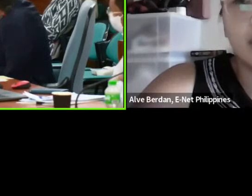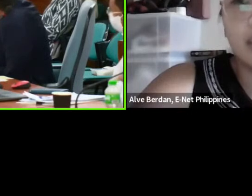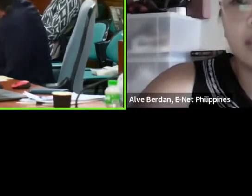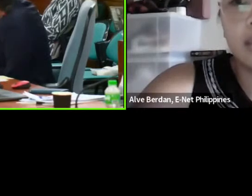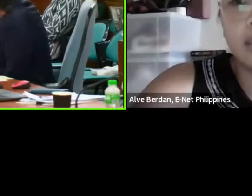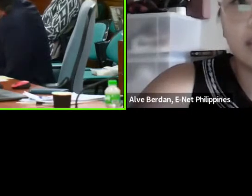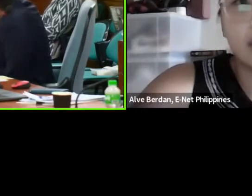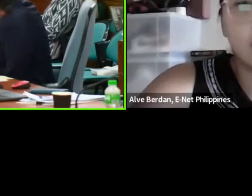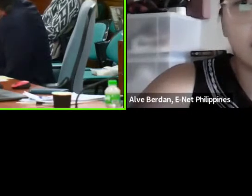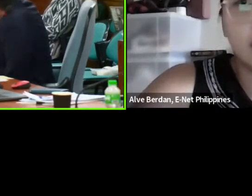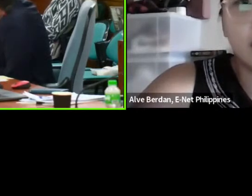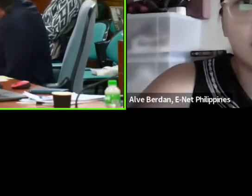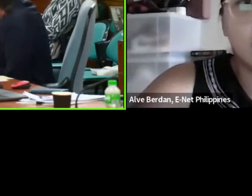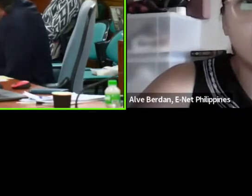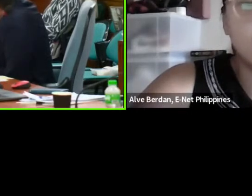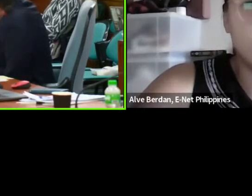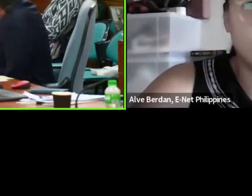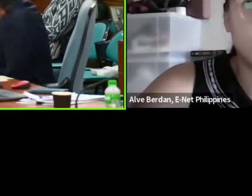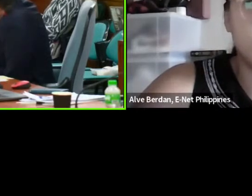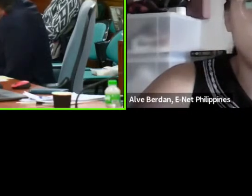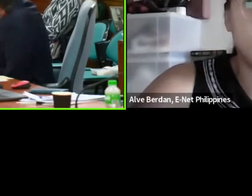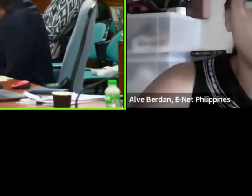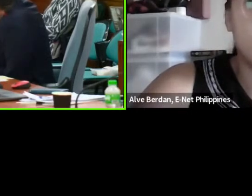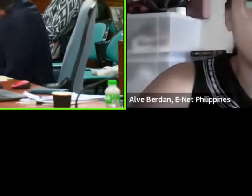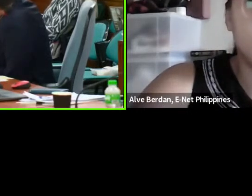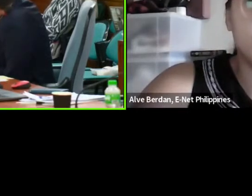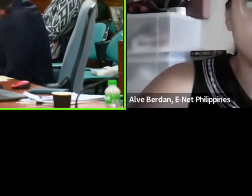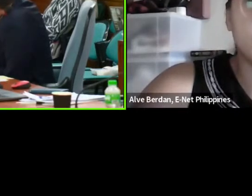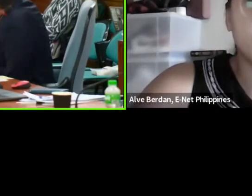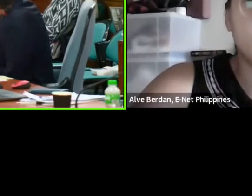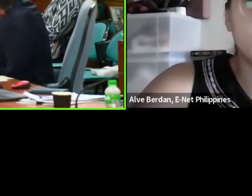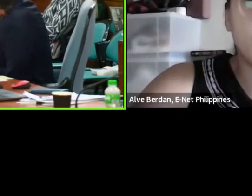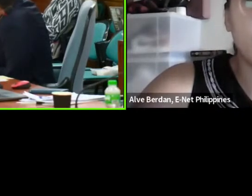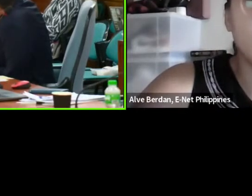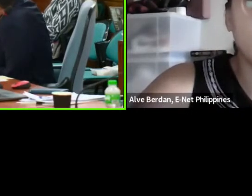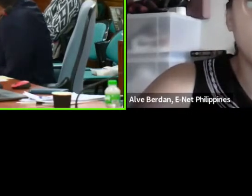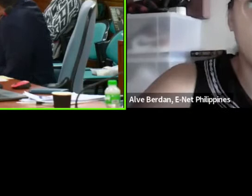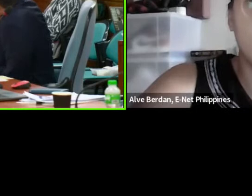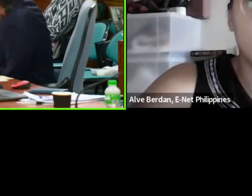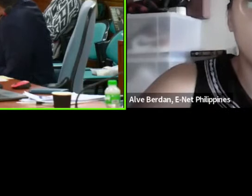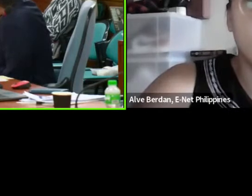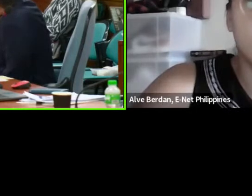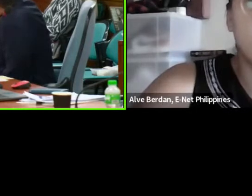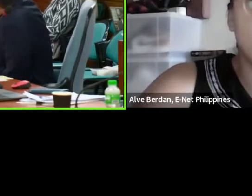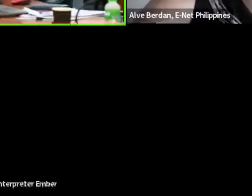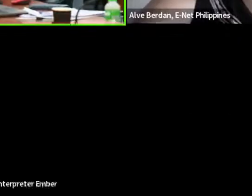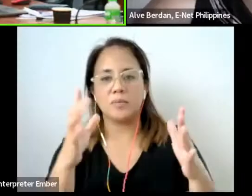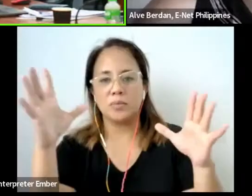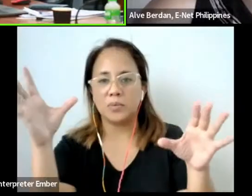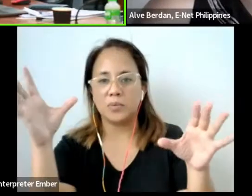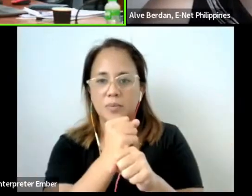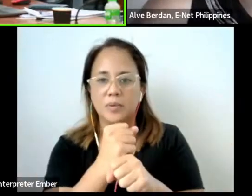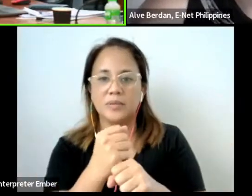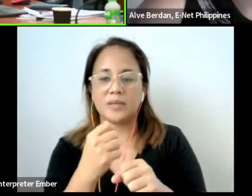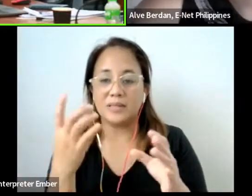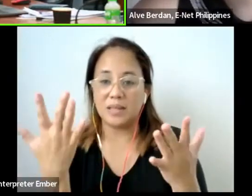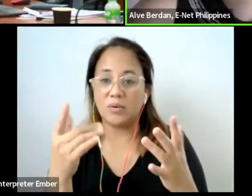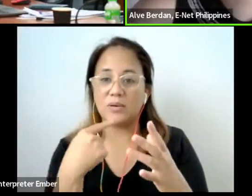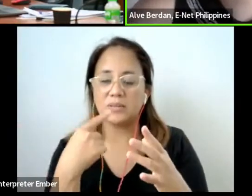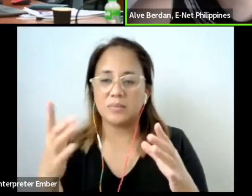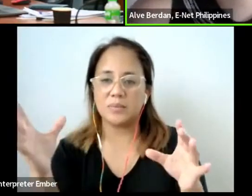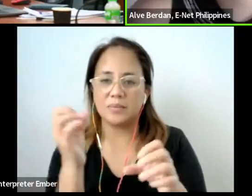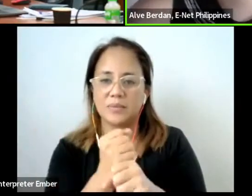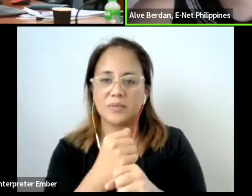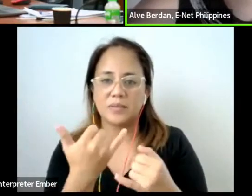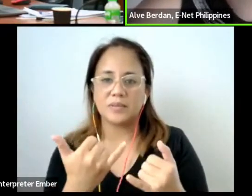You will submit to us the actual position paper or submitted na, and this will be parang a summary of what is stated there, no?